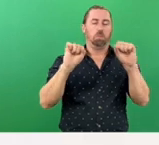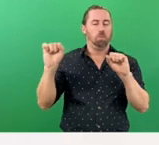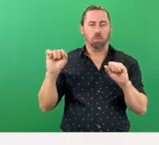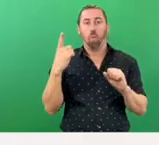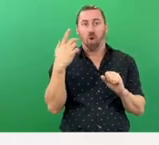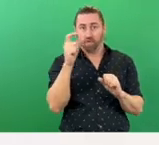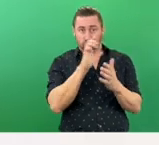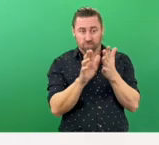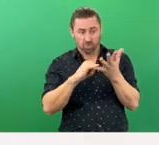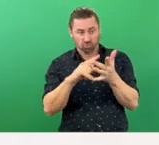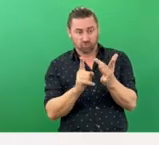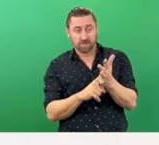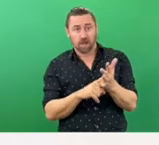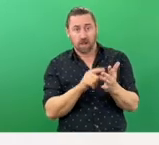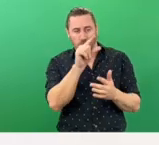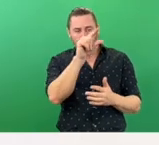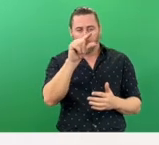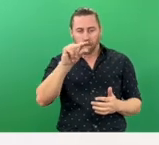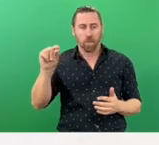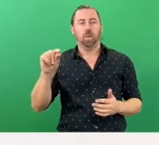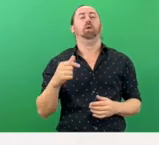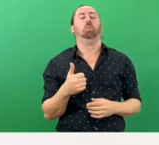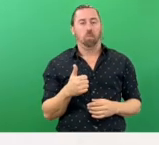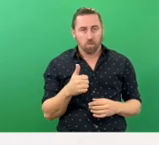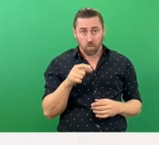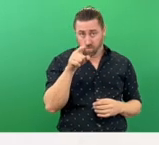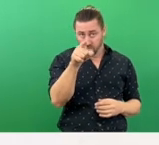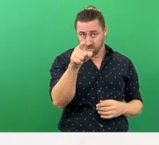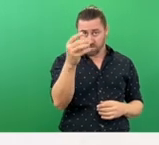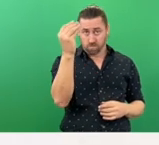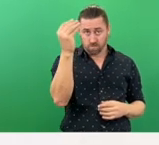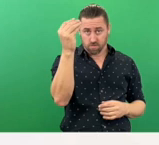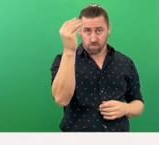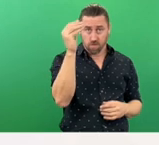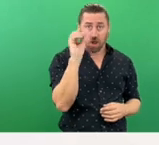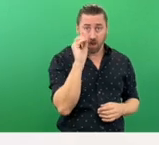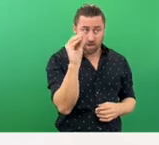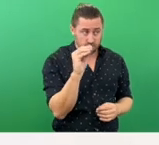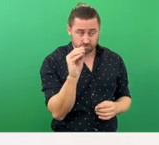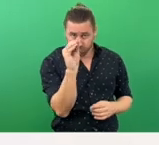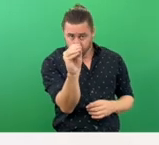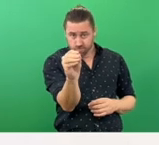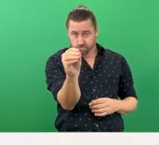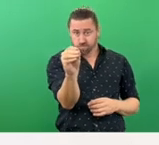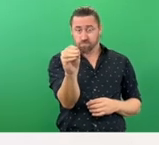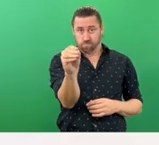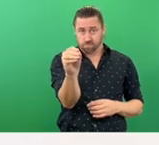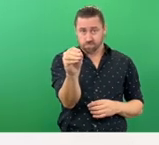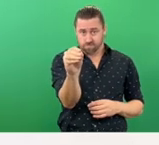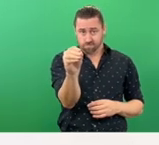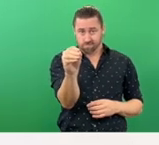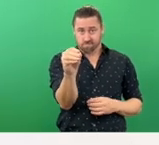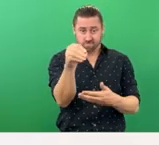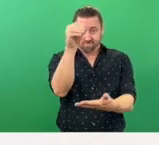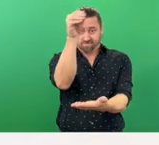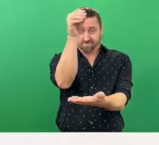who are able to put on a chisel point, I want you to try a technique where you hold your pencil upright, almost perpendicular to your